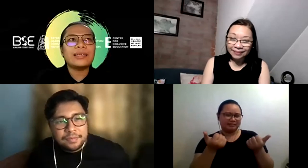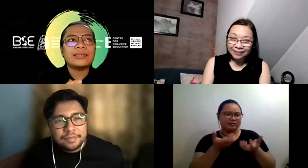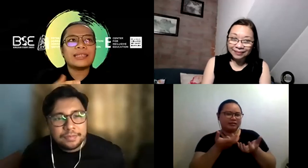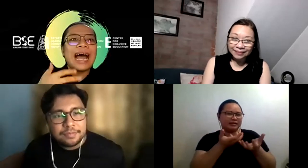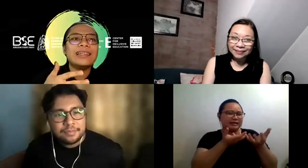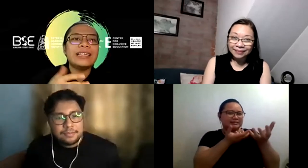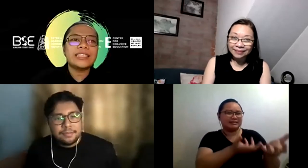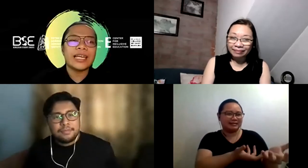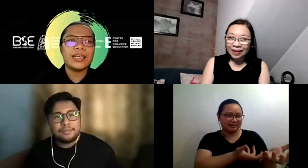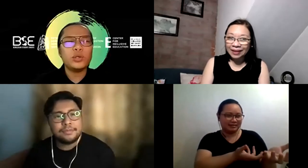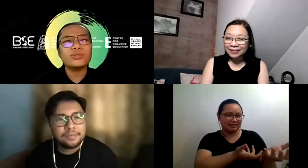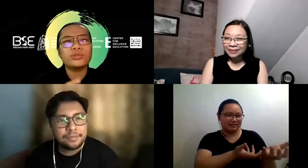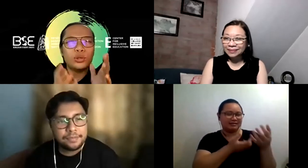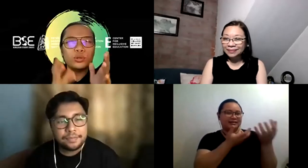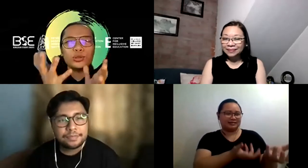think natakel din siya eh.